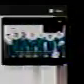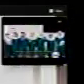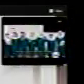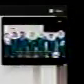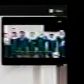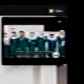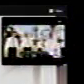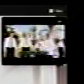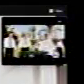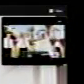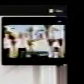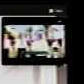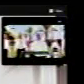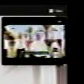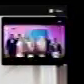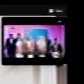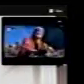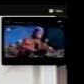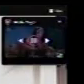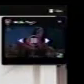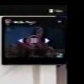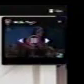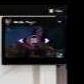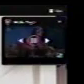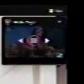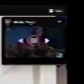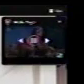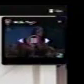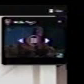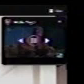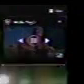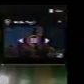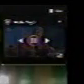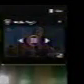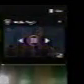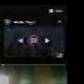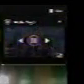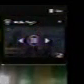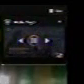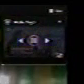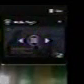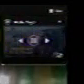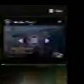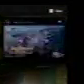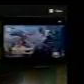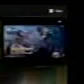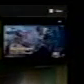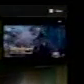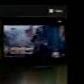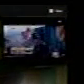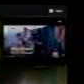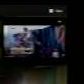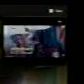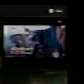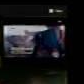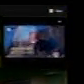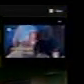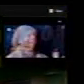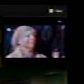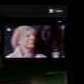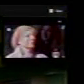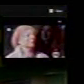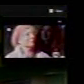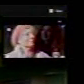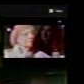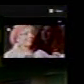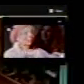to leave, did he just sneak away? And he called Joshua, and everything he had, he said,